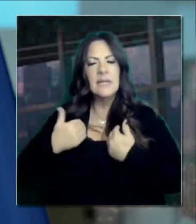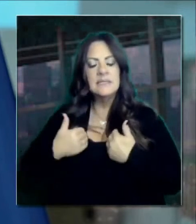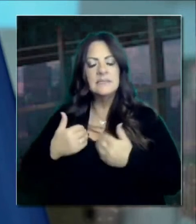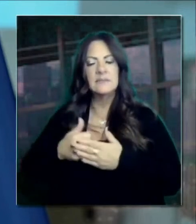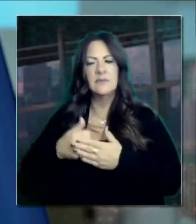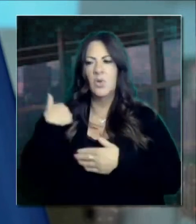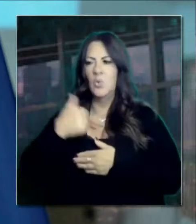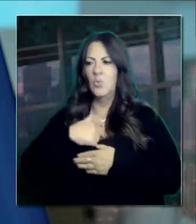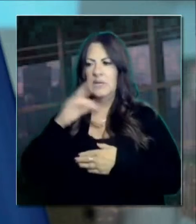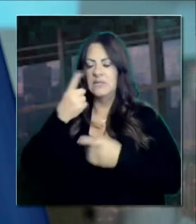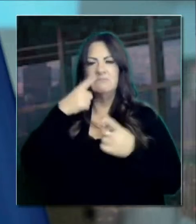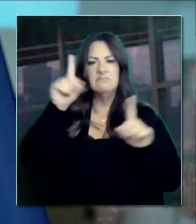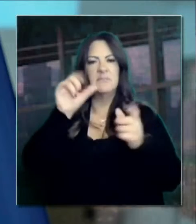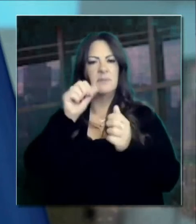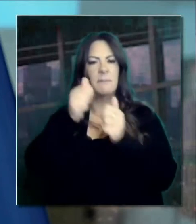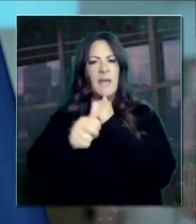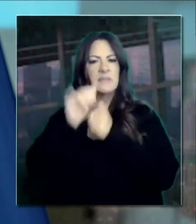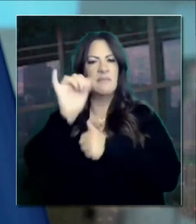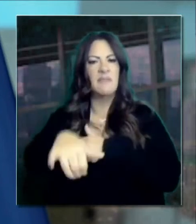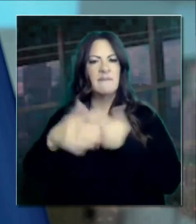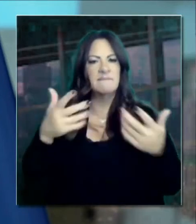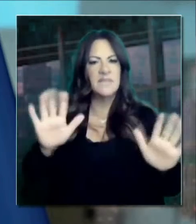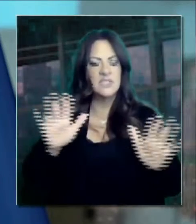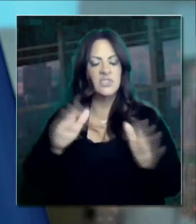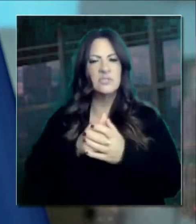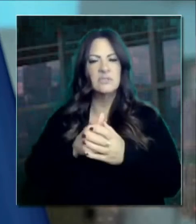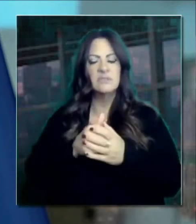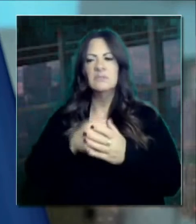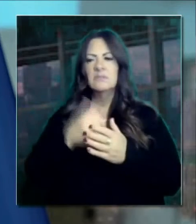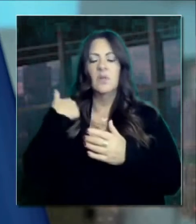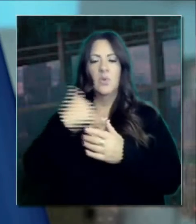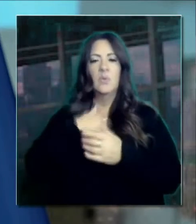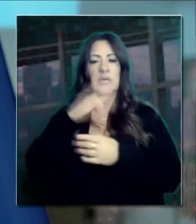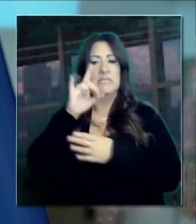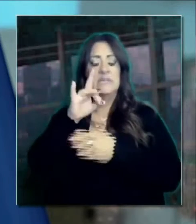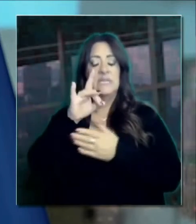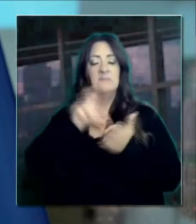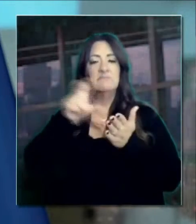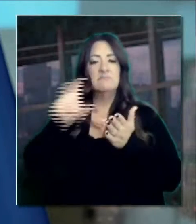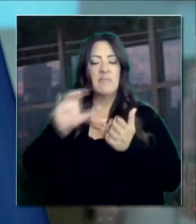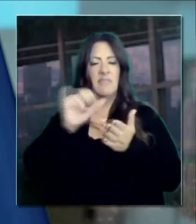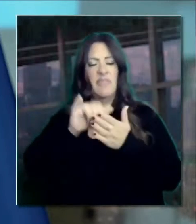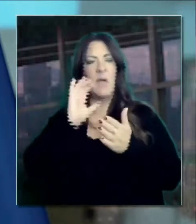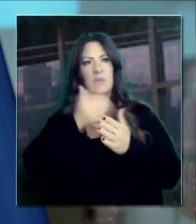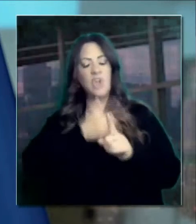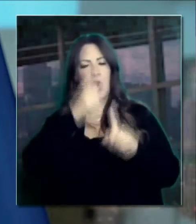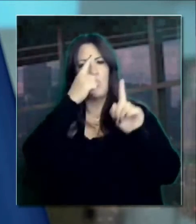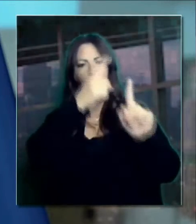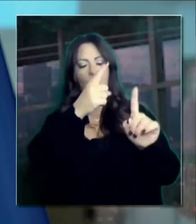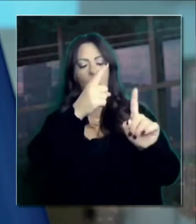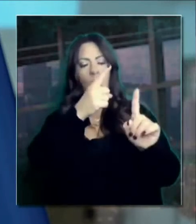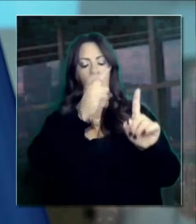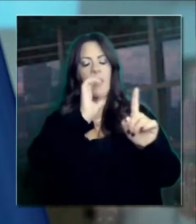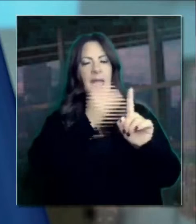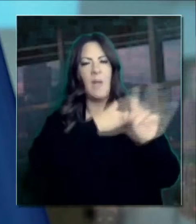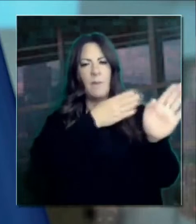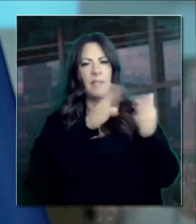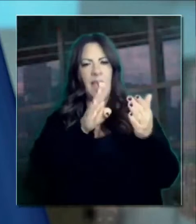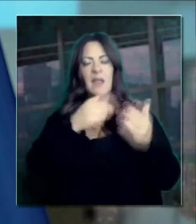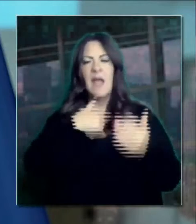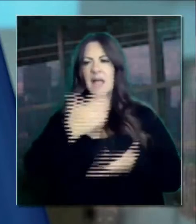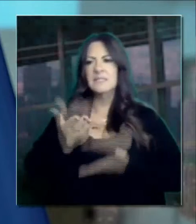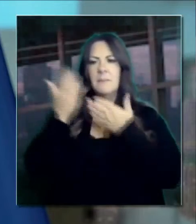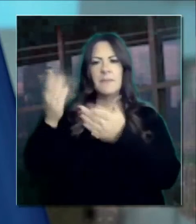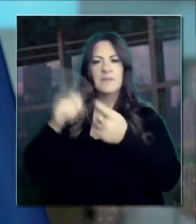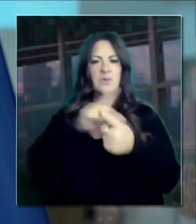got done recently. And we also made a down payment based upon that blueprint in the budget that I just submitted to the legislature. There are a number